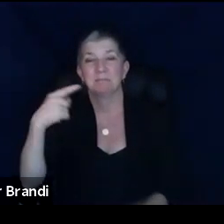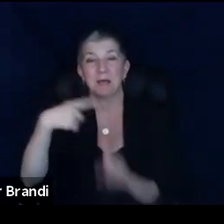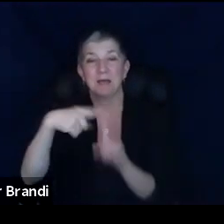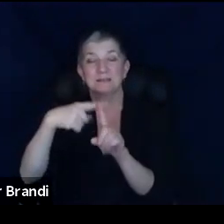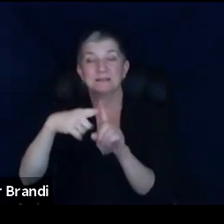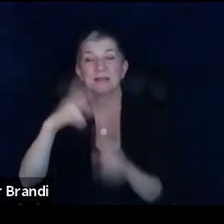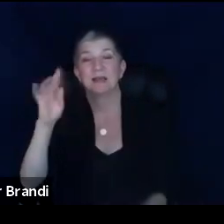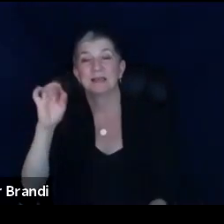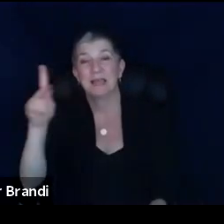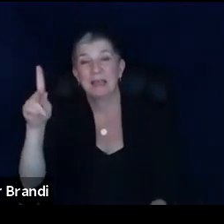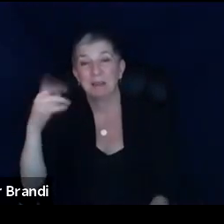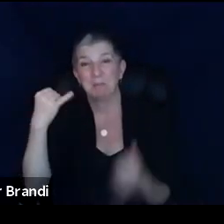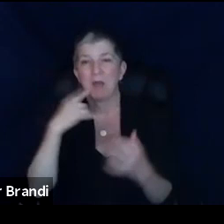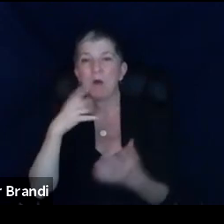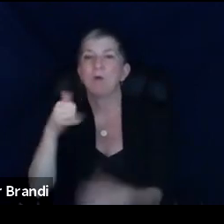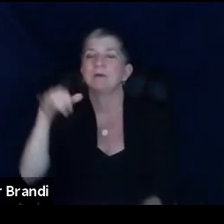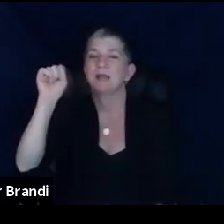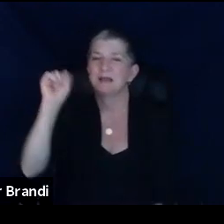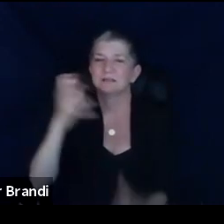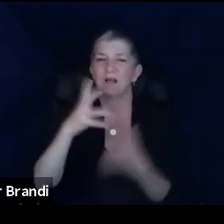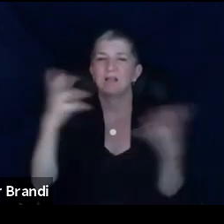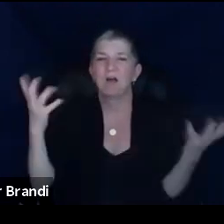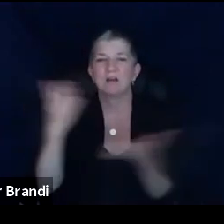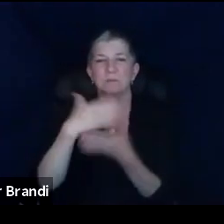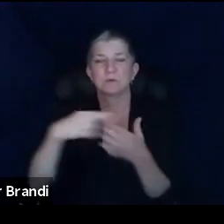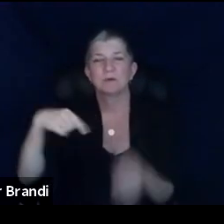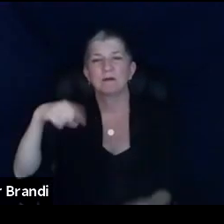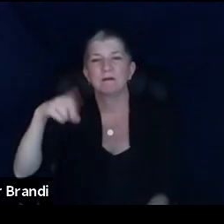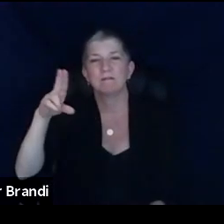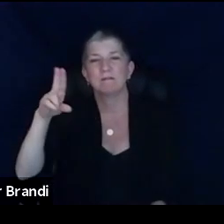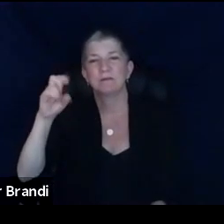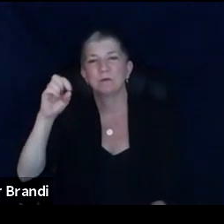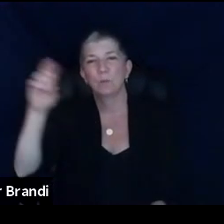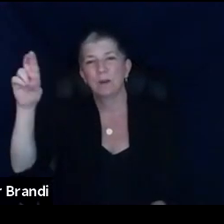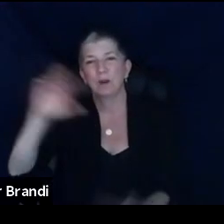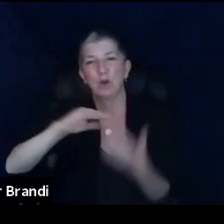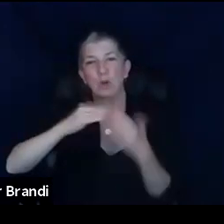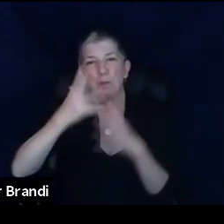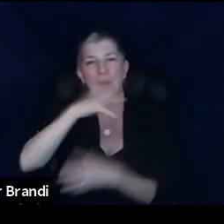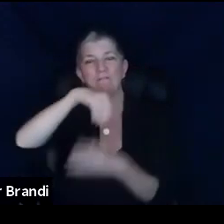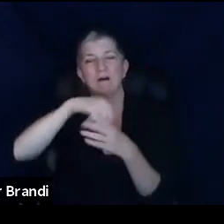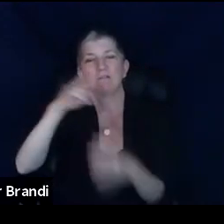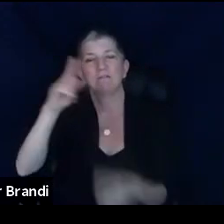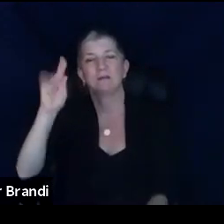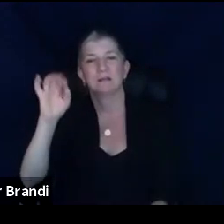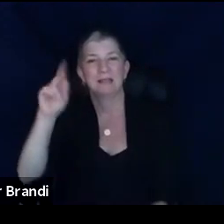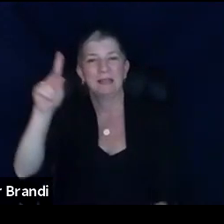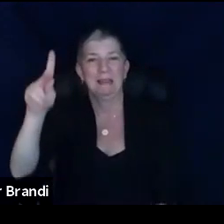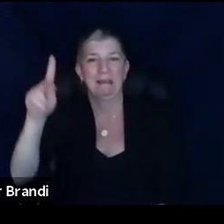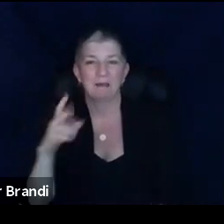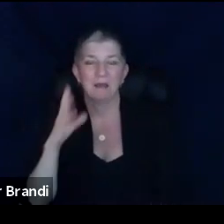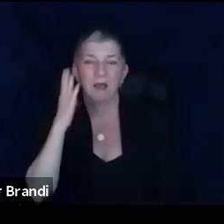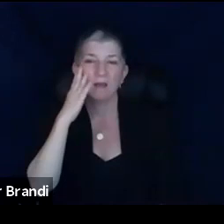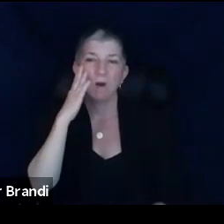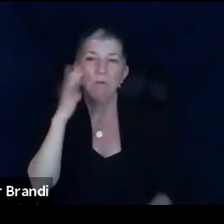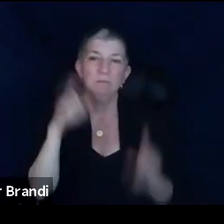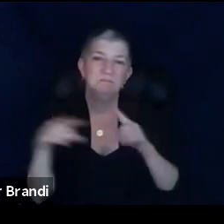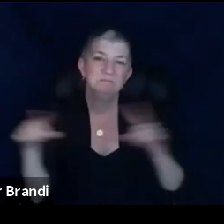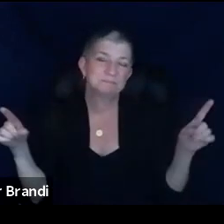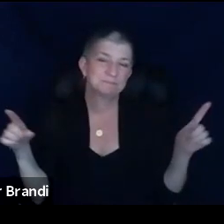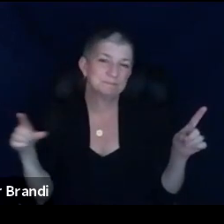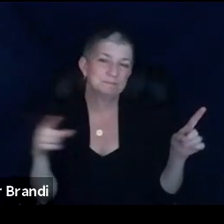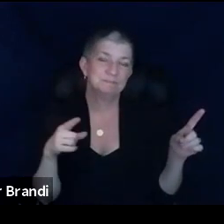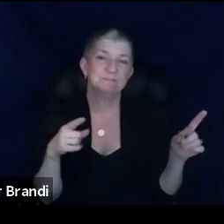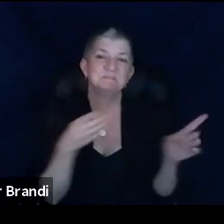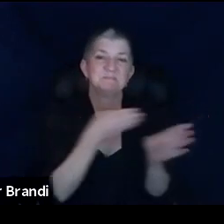is a large portion of the queer community involved in kink. So I know there are various areas that